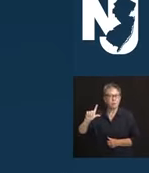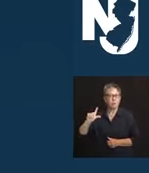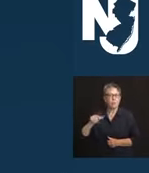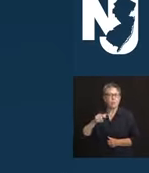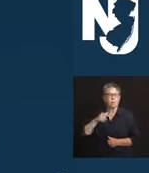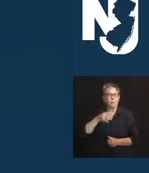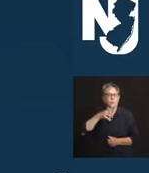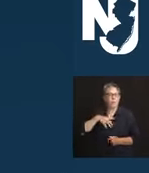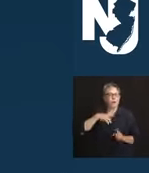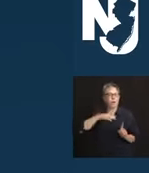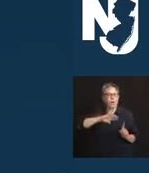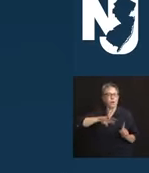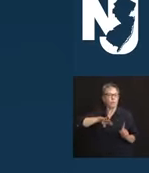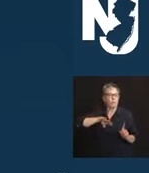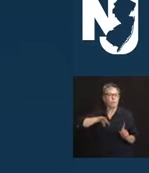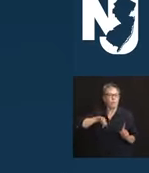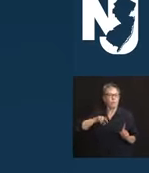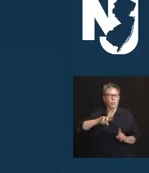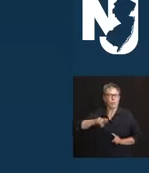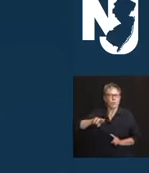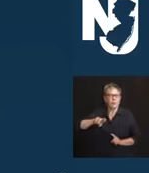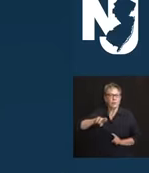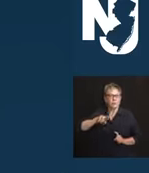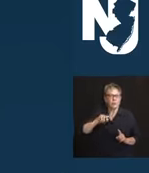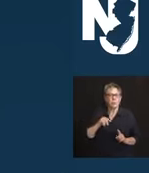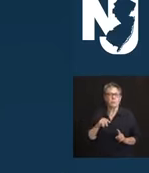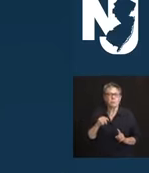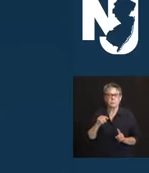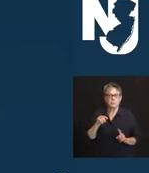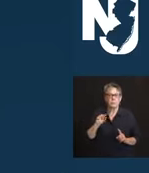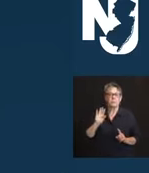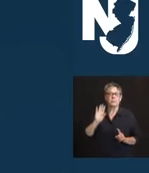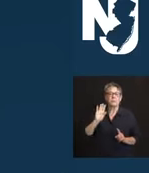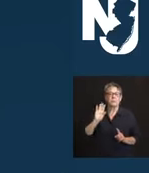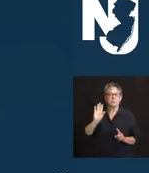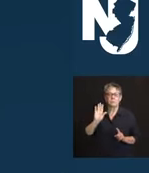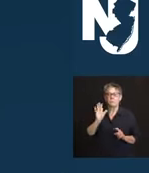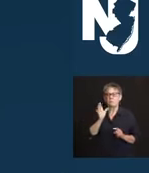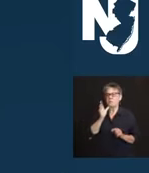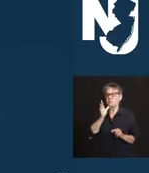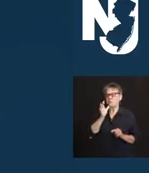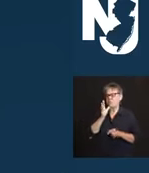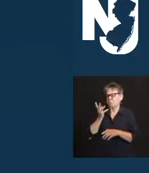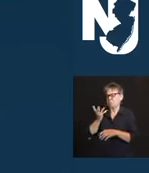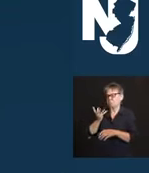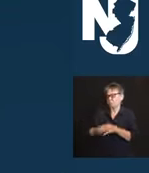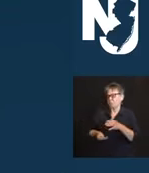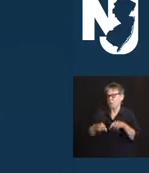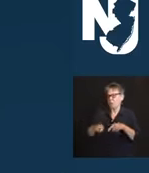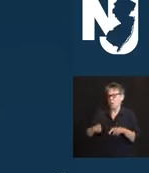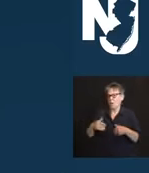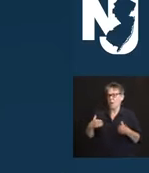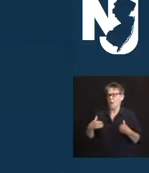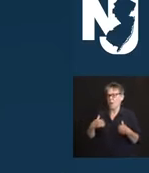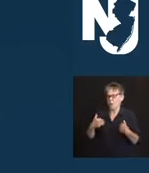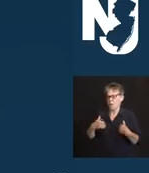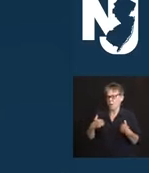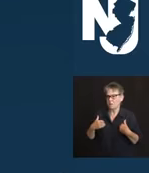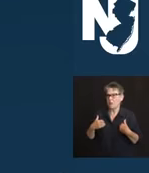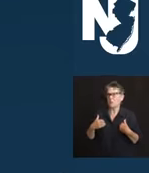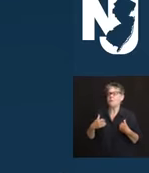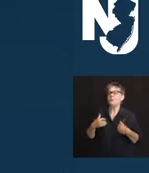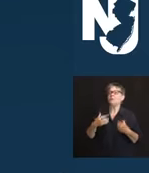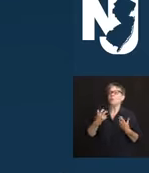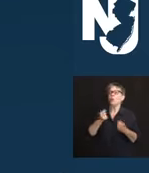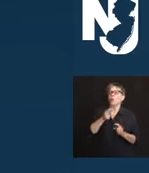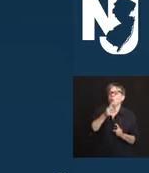very young, leaving her to be raised mainly by her grandmother, Ida, who passed on her tremendous strength. Christine was educated in